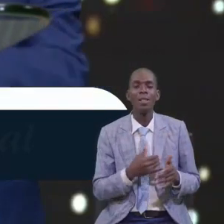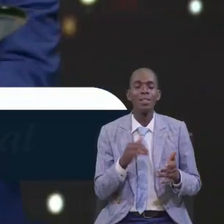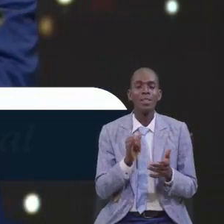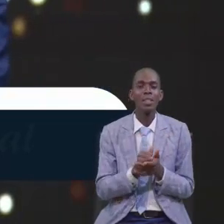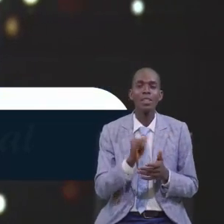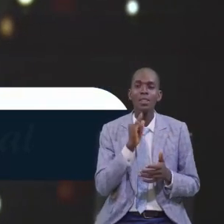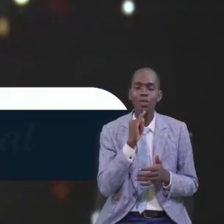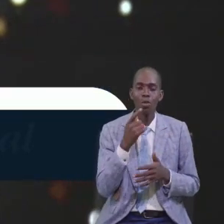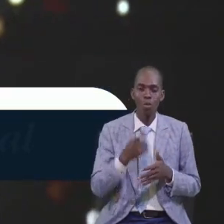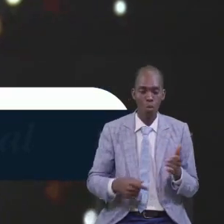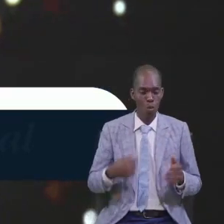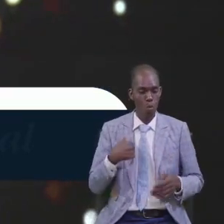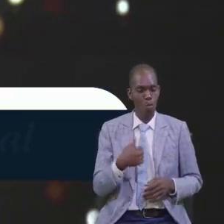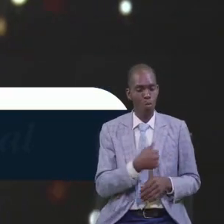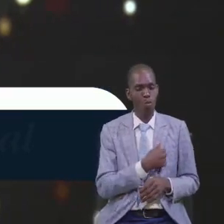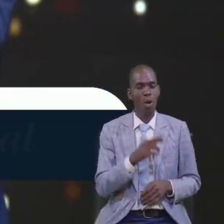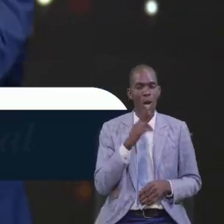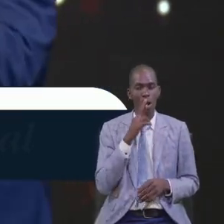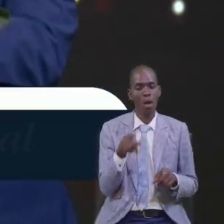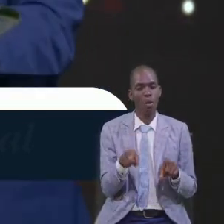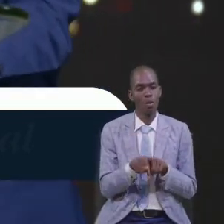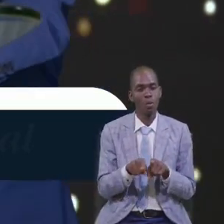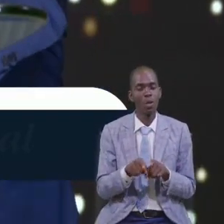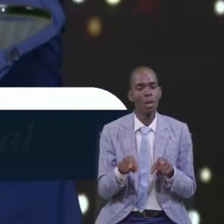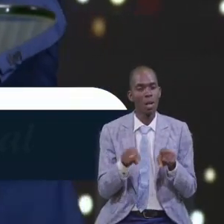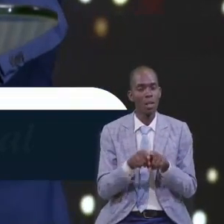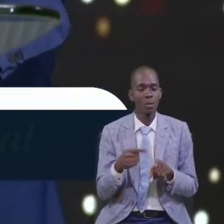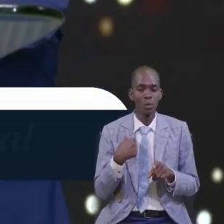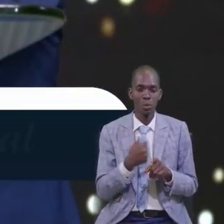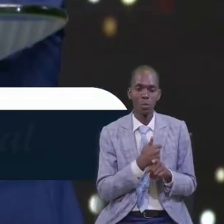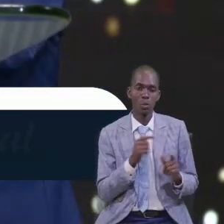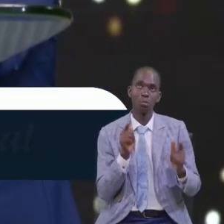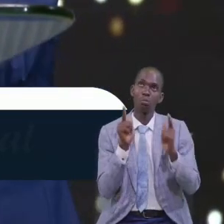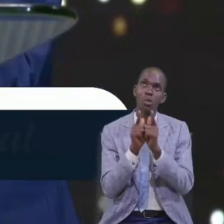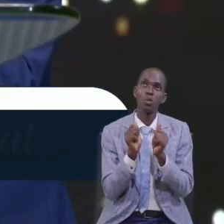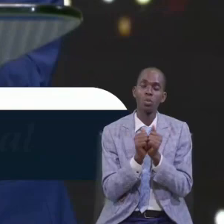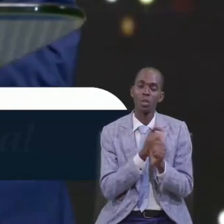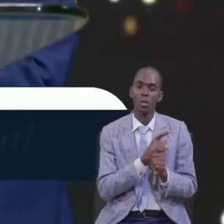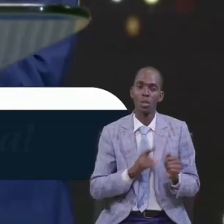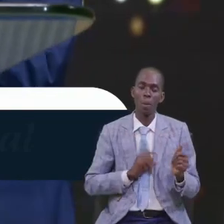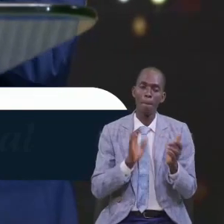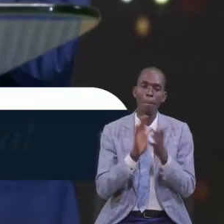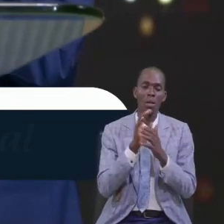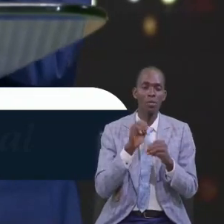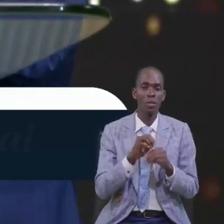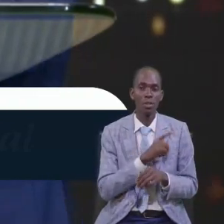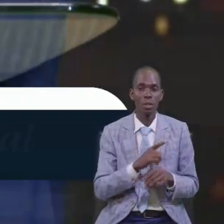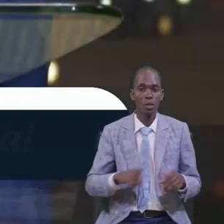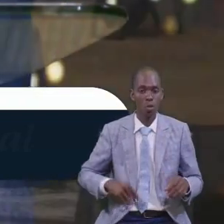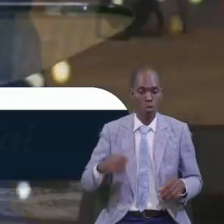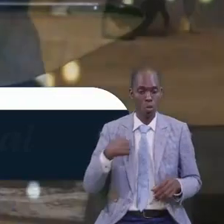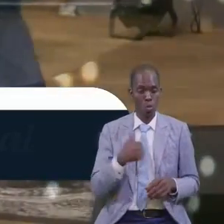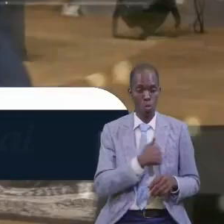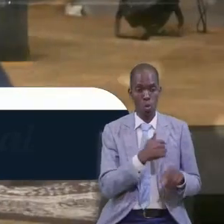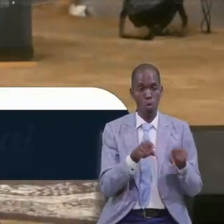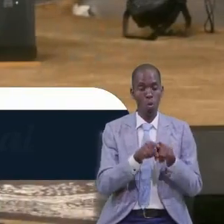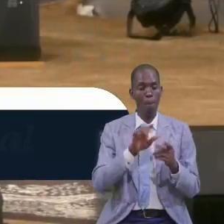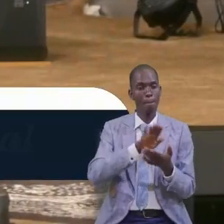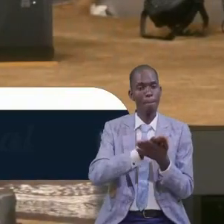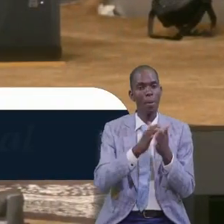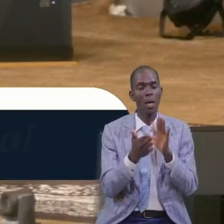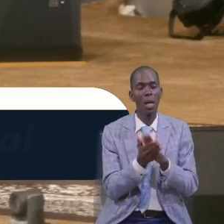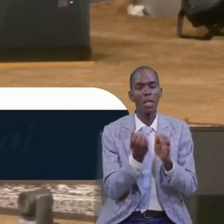too, that's what we are. As we come to the Lord and believe in them, become the servant of the